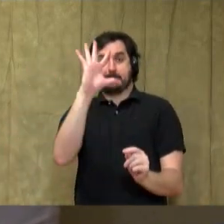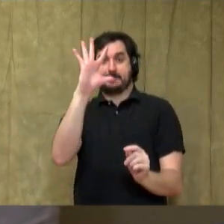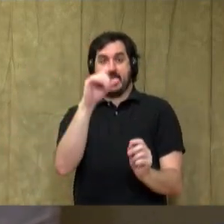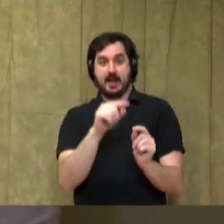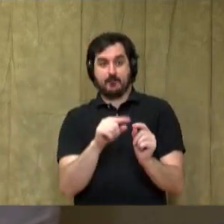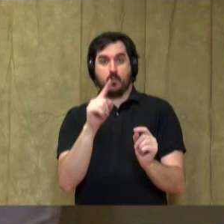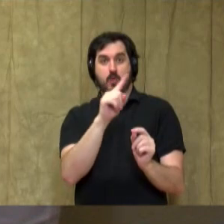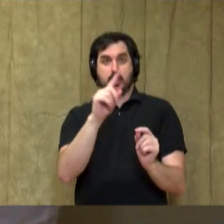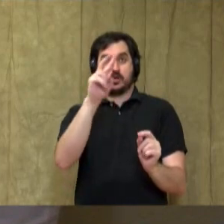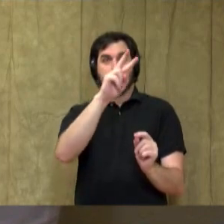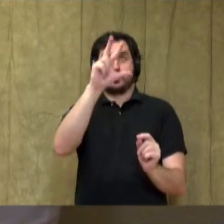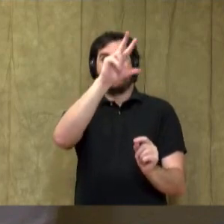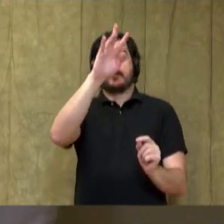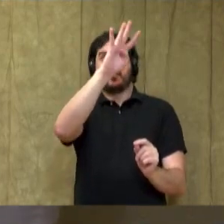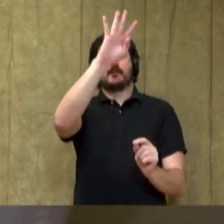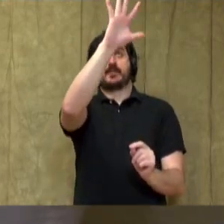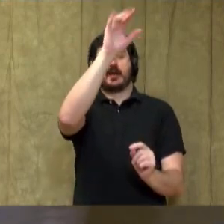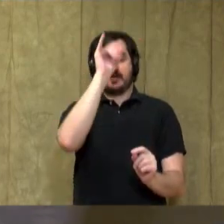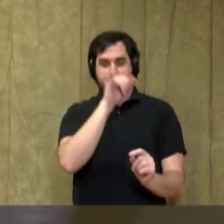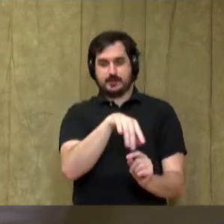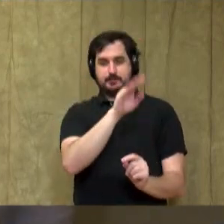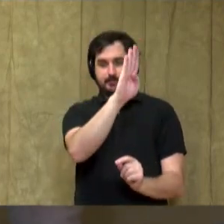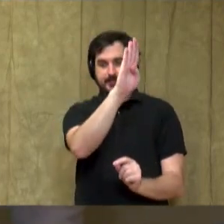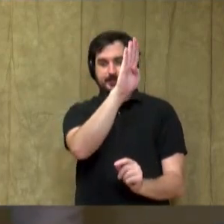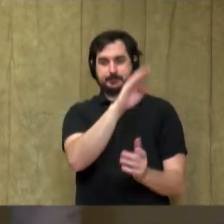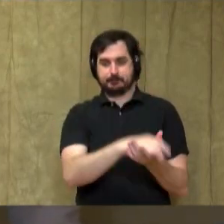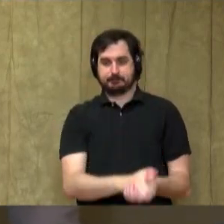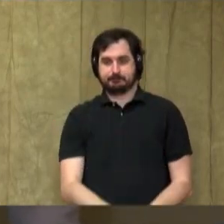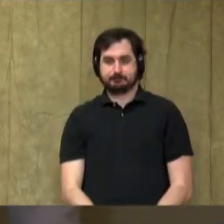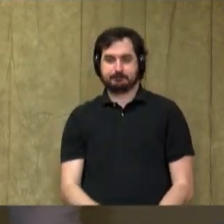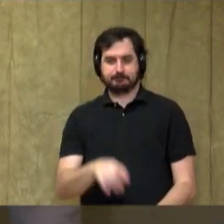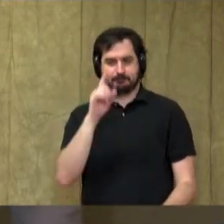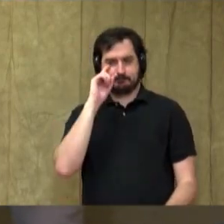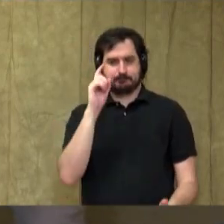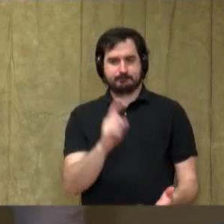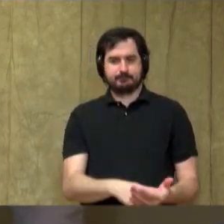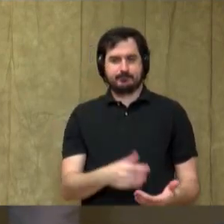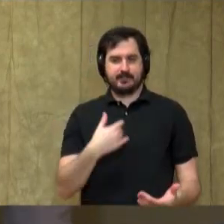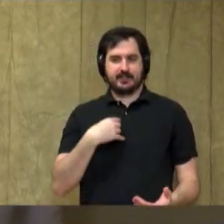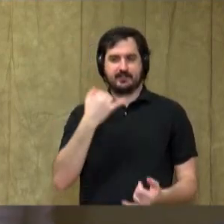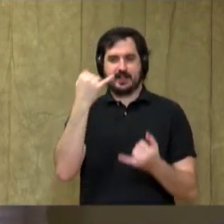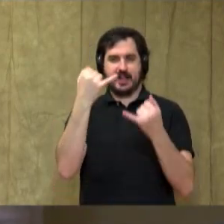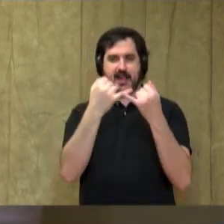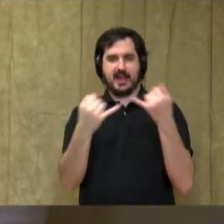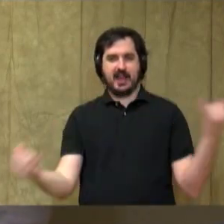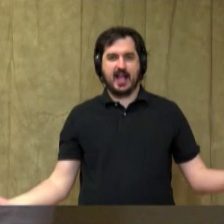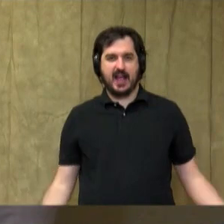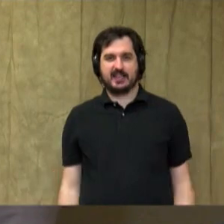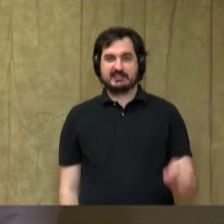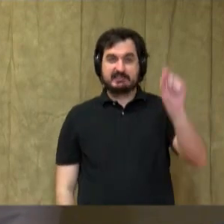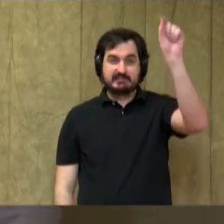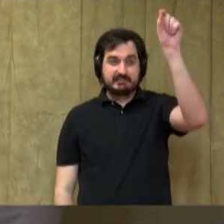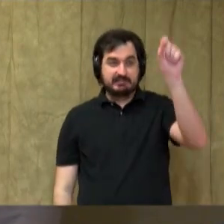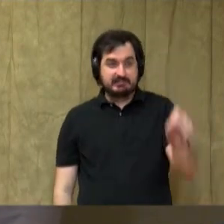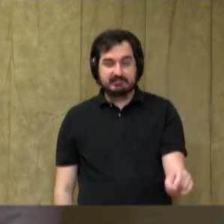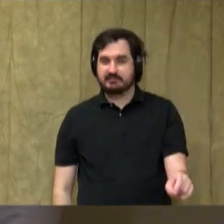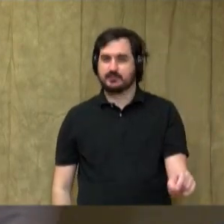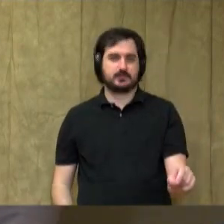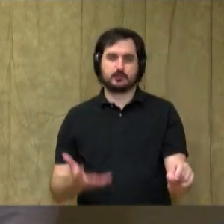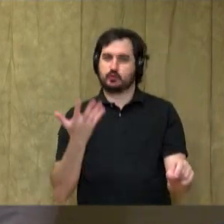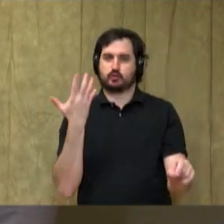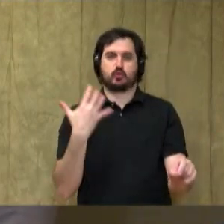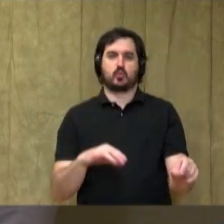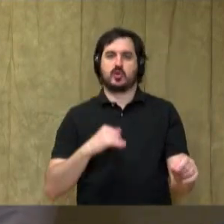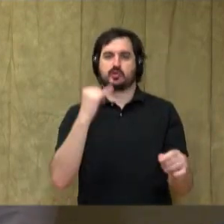that's where our B was plotted. Now notice I have a line here. We don't want to draw that line with our pencil. A lot